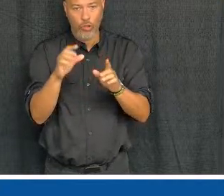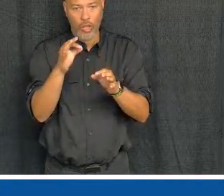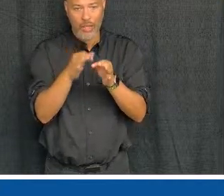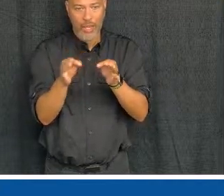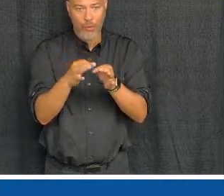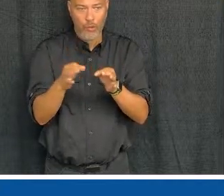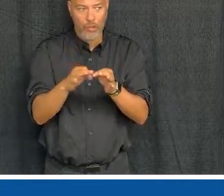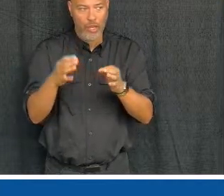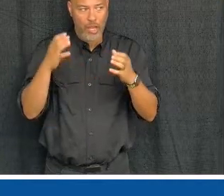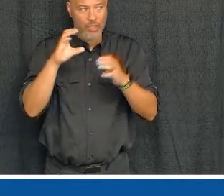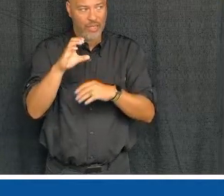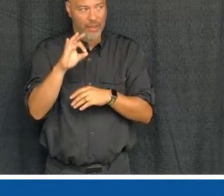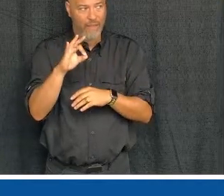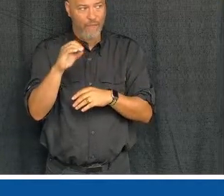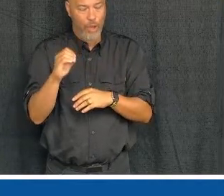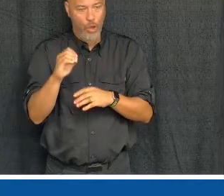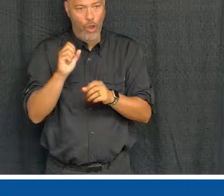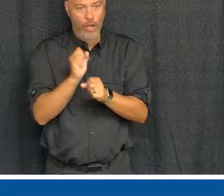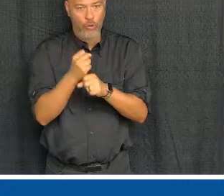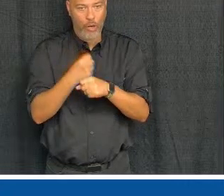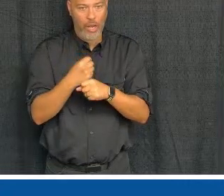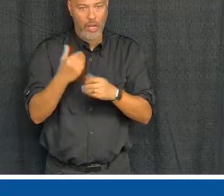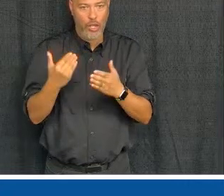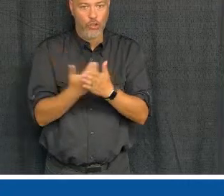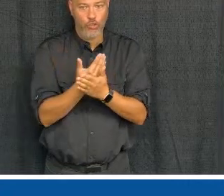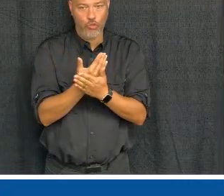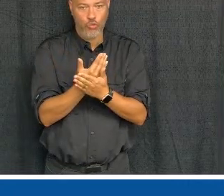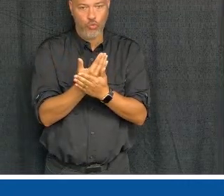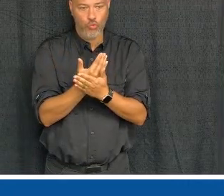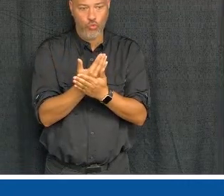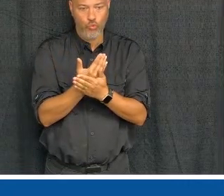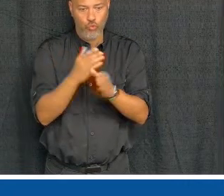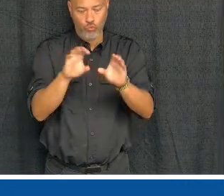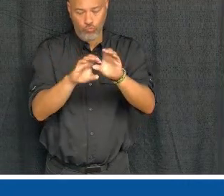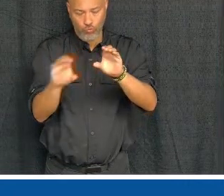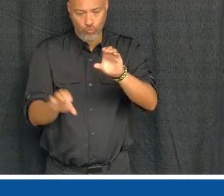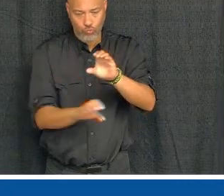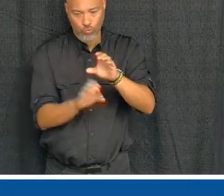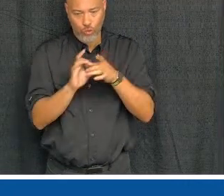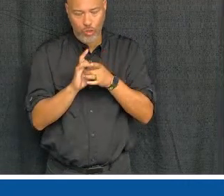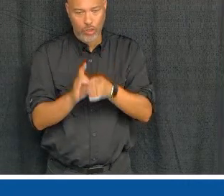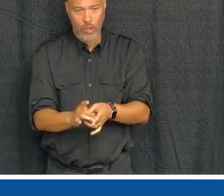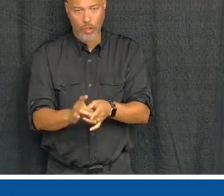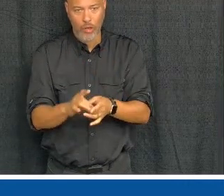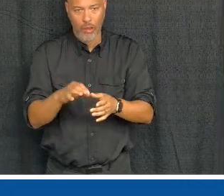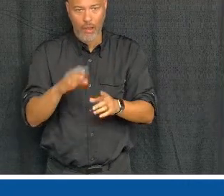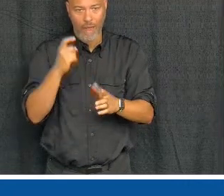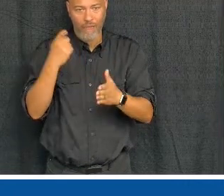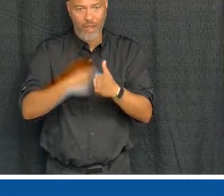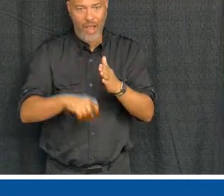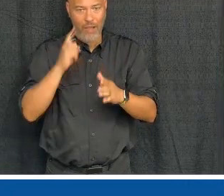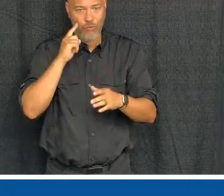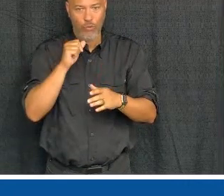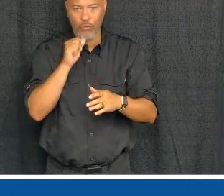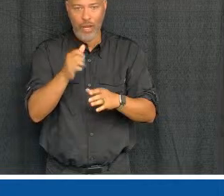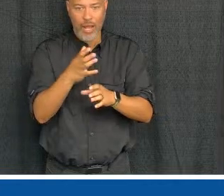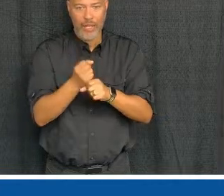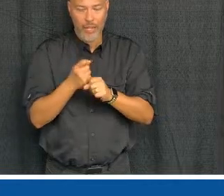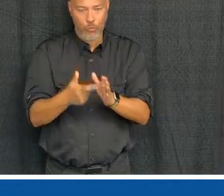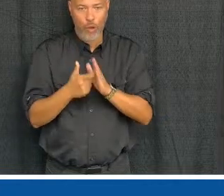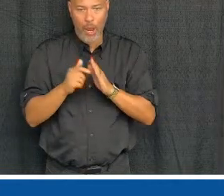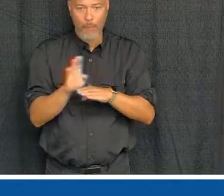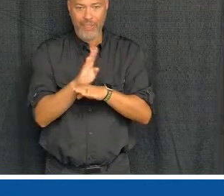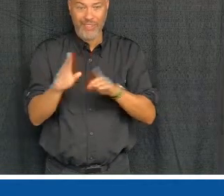chief financial officer and create a new subsection relative to a fine imposed for failing to obtain required